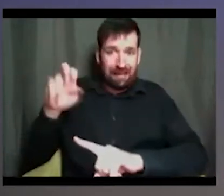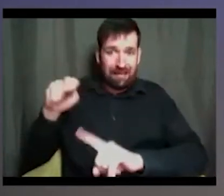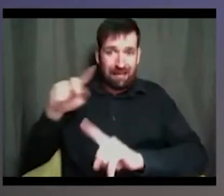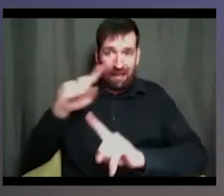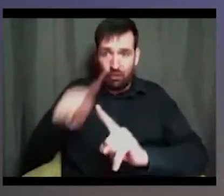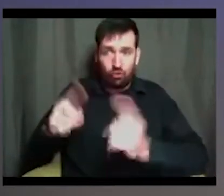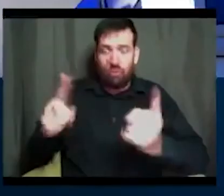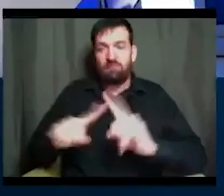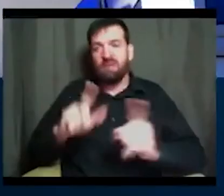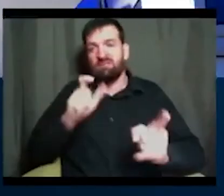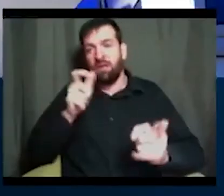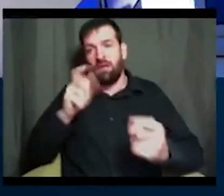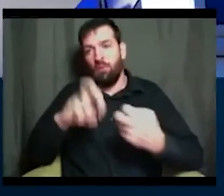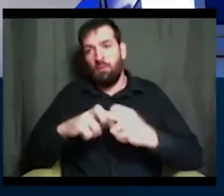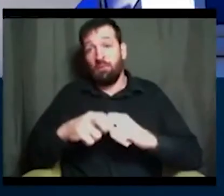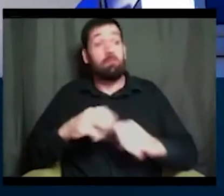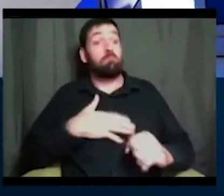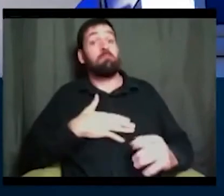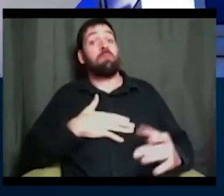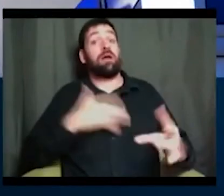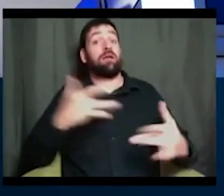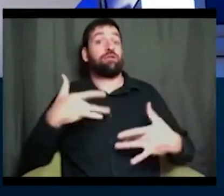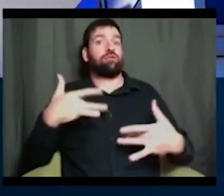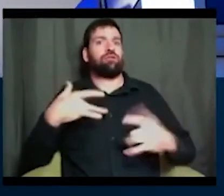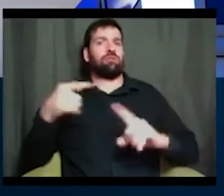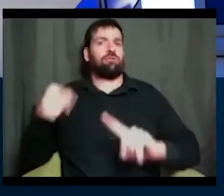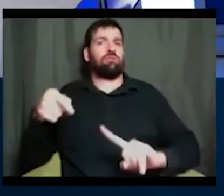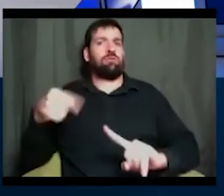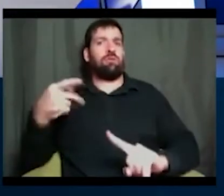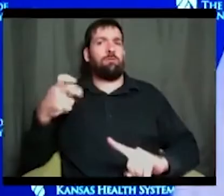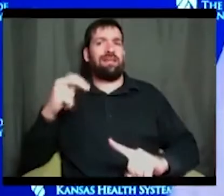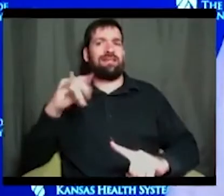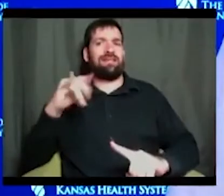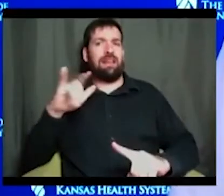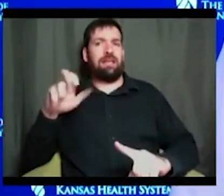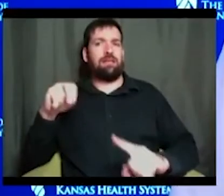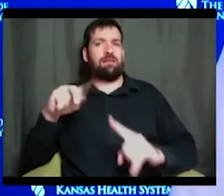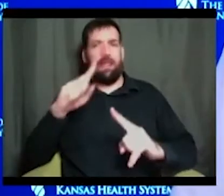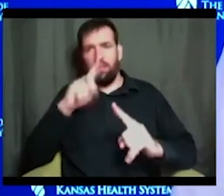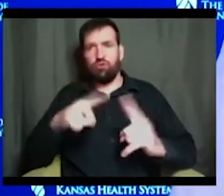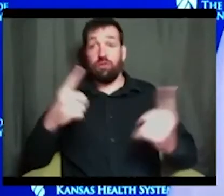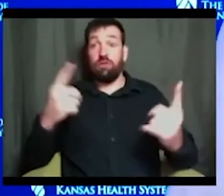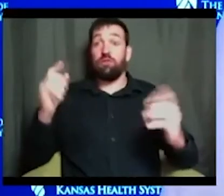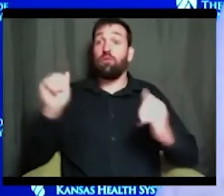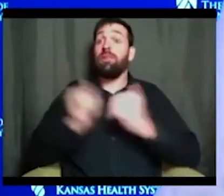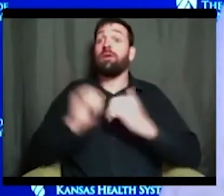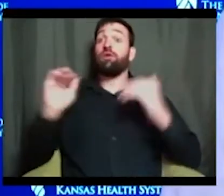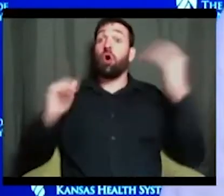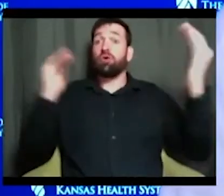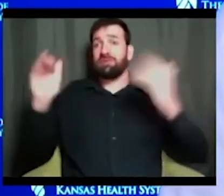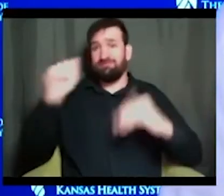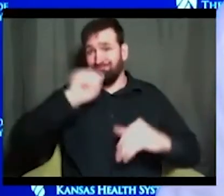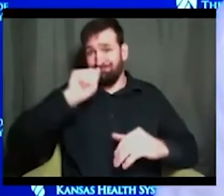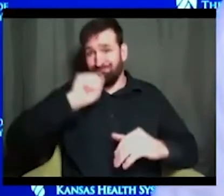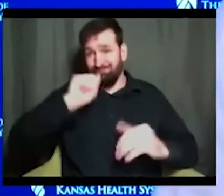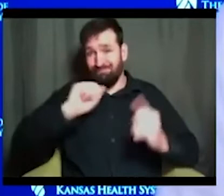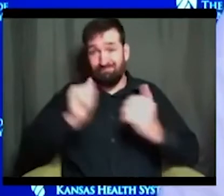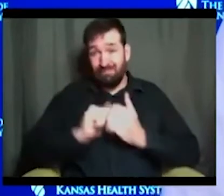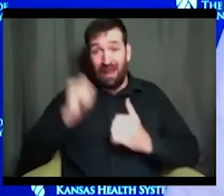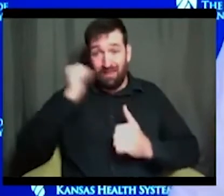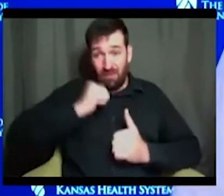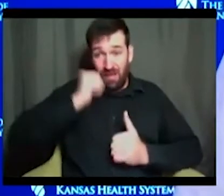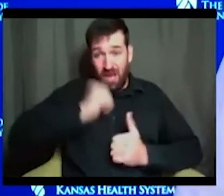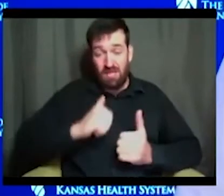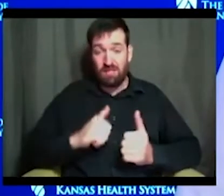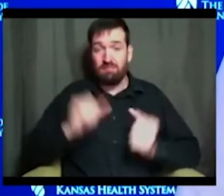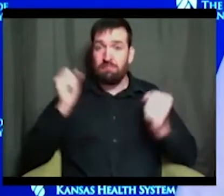problem. Yeah. And my concern more is with the penicillin allergy. Certainly with adults, what I see, I have to deal with this every day, and a lot of people say they are